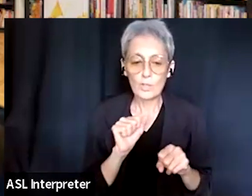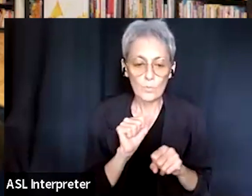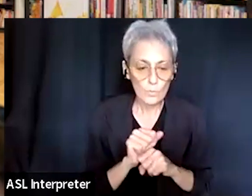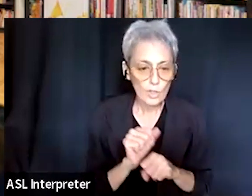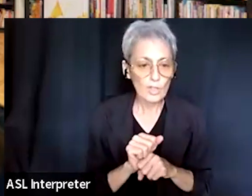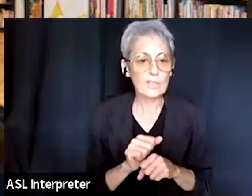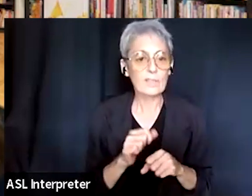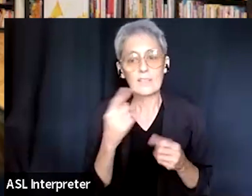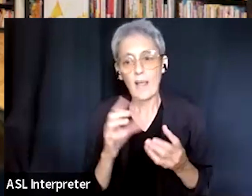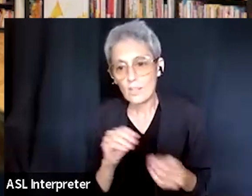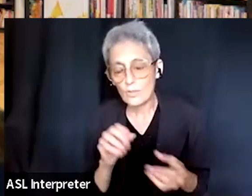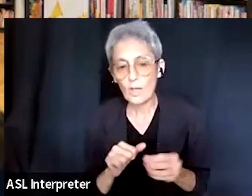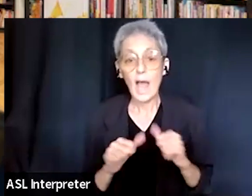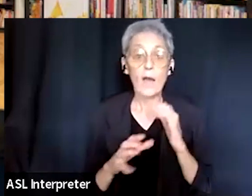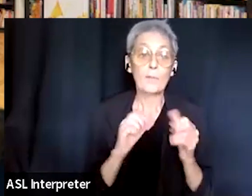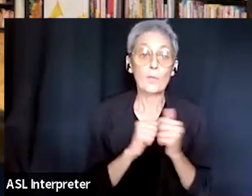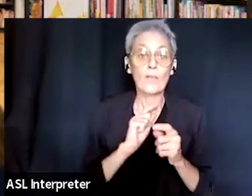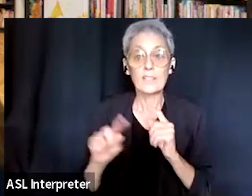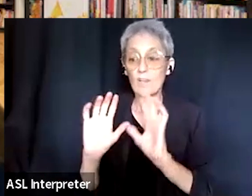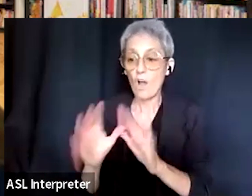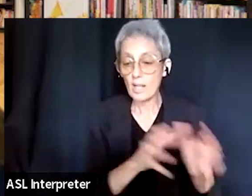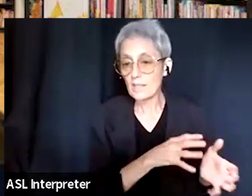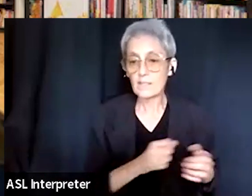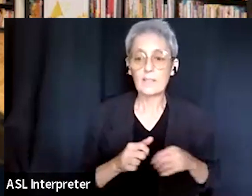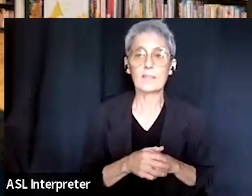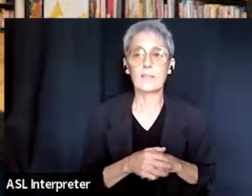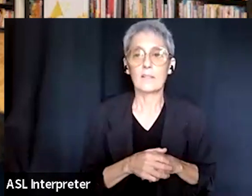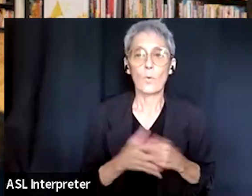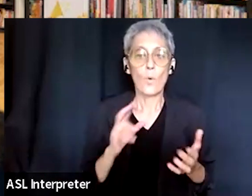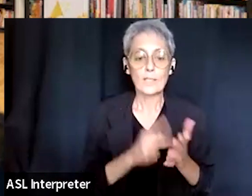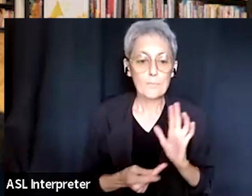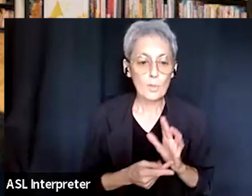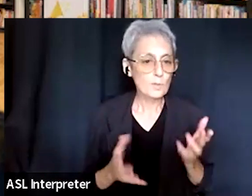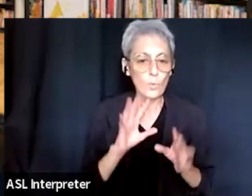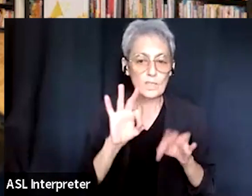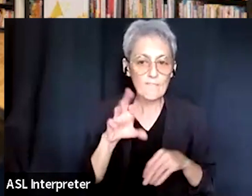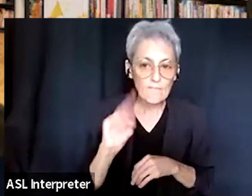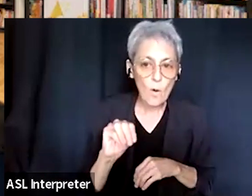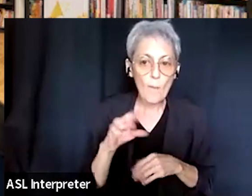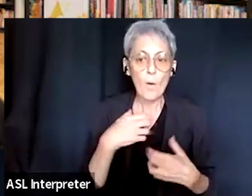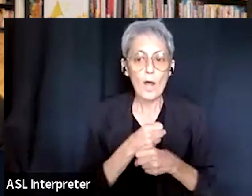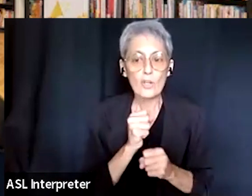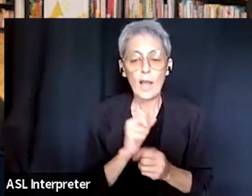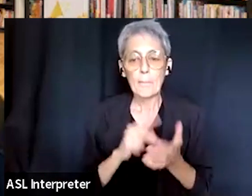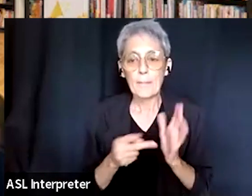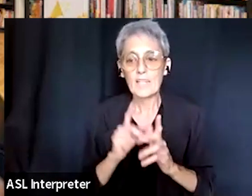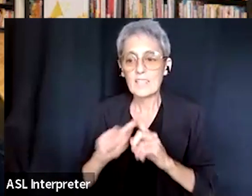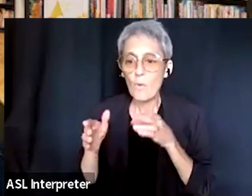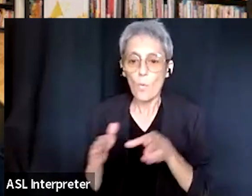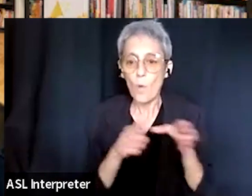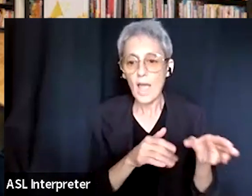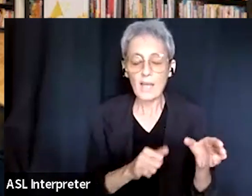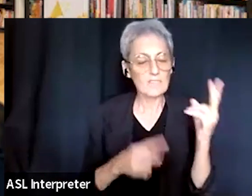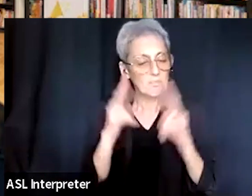I communicate with my different audiences for the purposes and forms that I want to create meaning in. And so that's why in